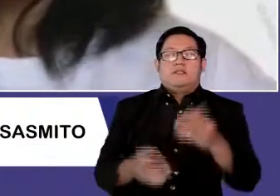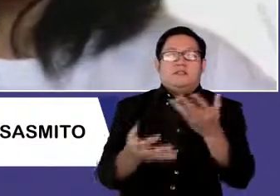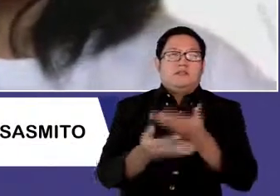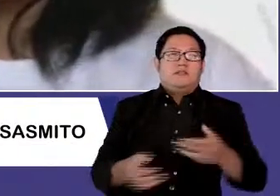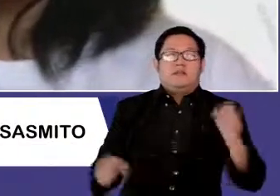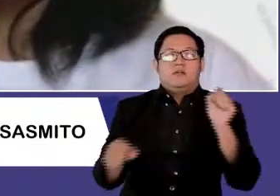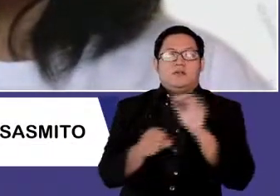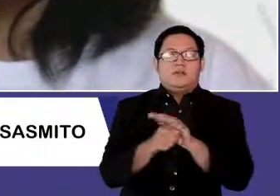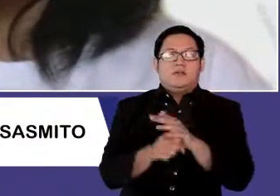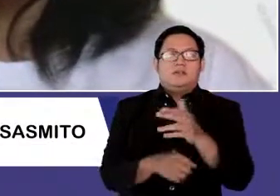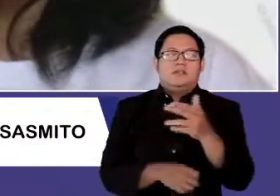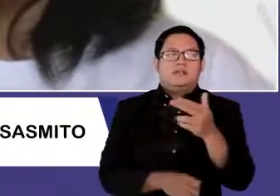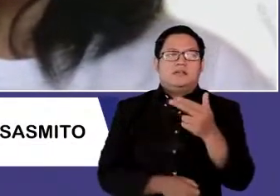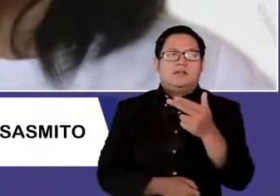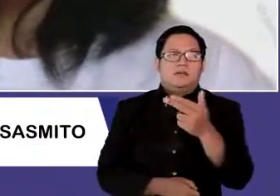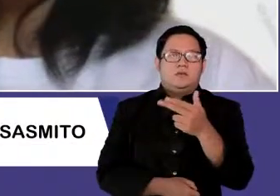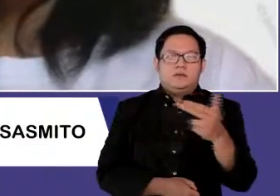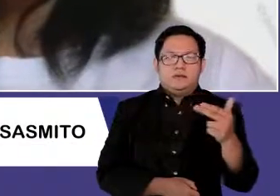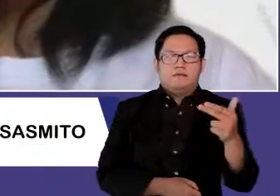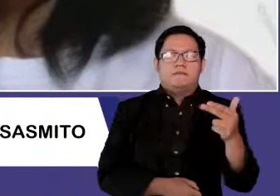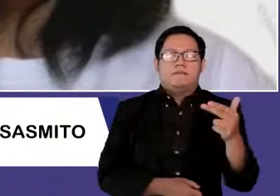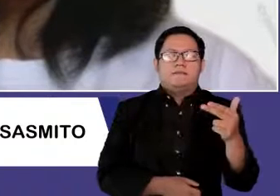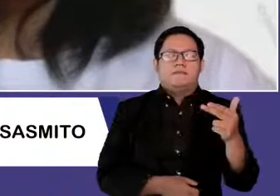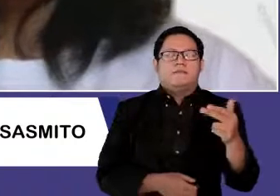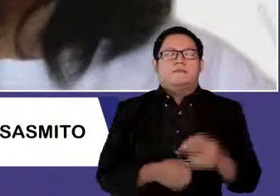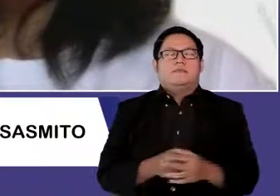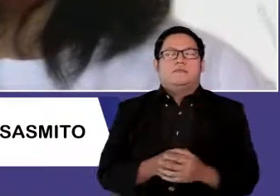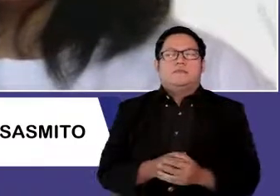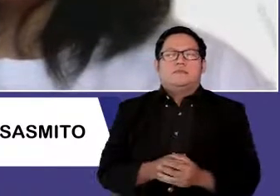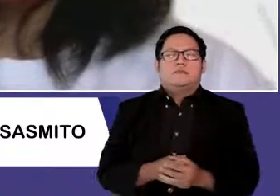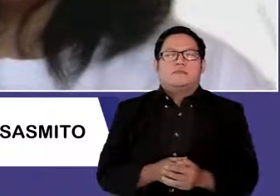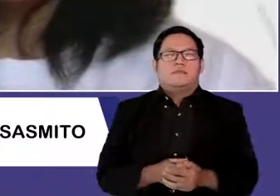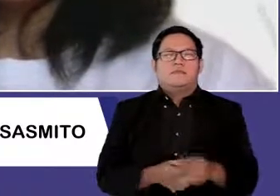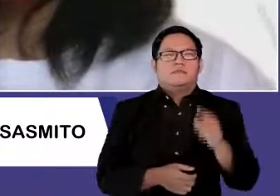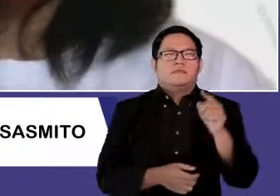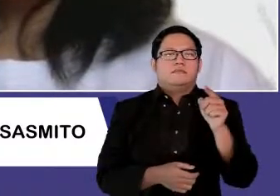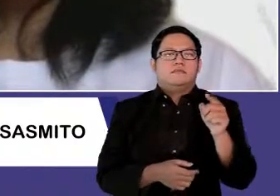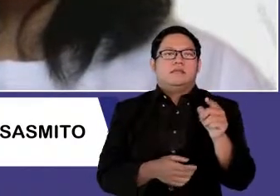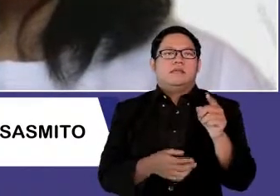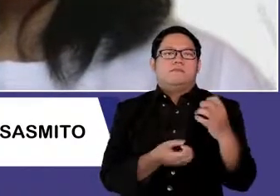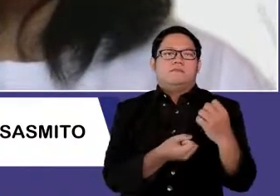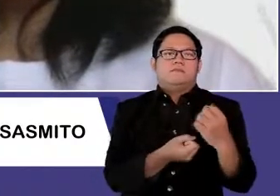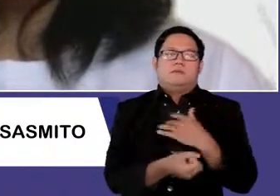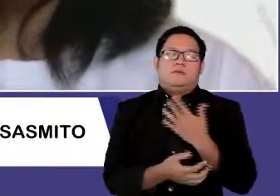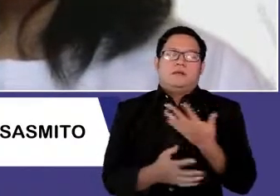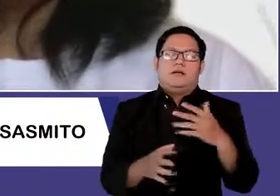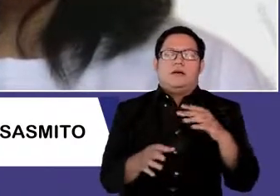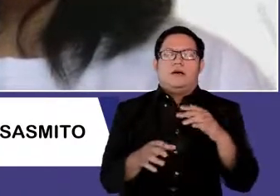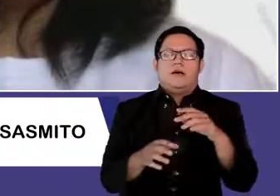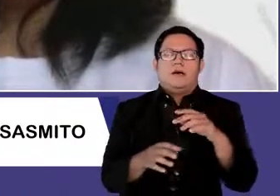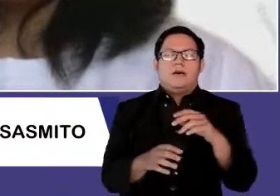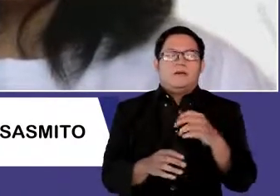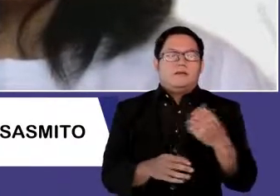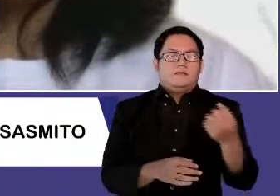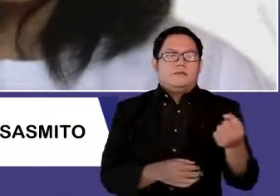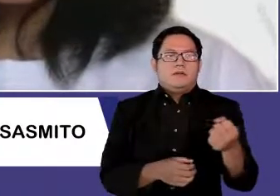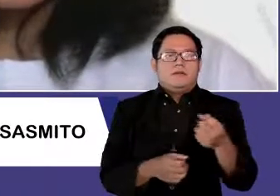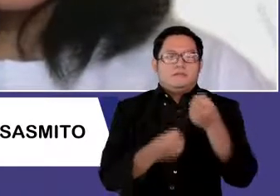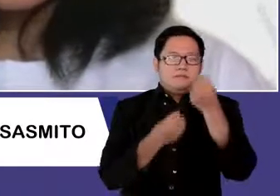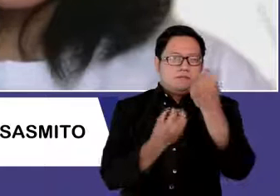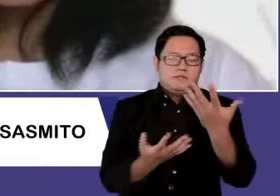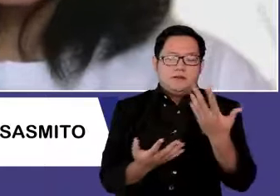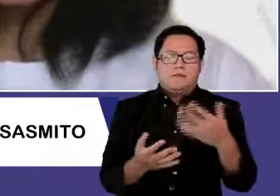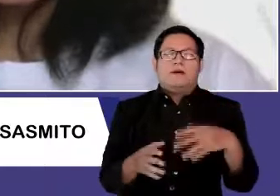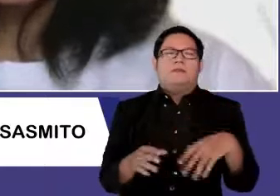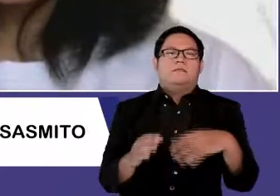continues to improve. And this is reflected in the positivity rate that continues to decline, and also the number